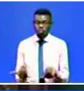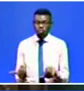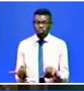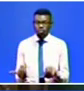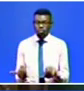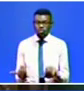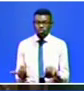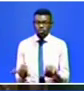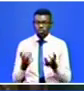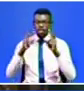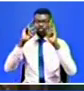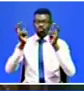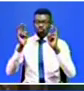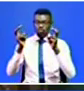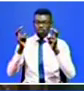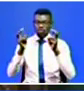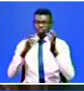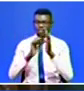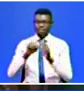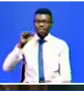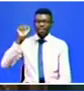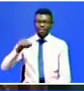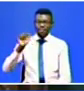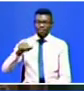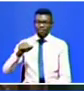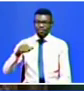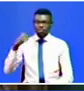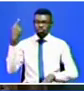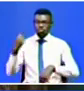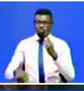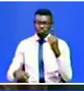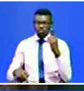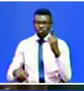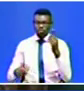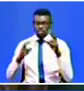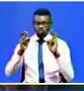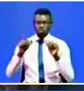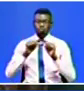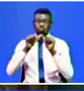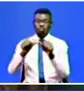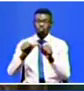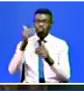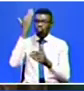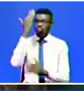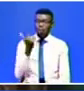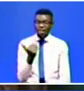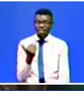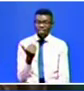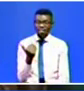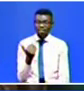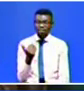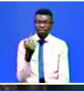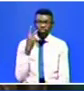The net effect on the motion is that the ayes have it and the motion is carried because we were not able to raise